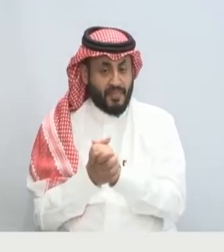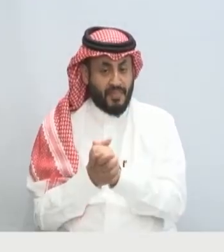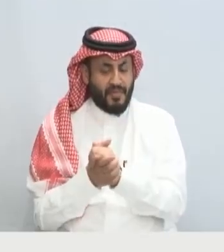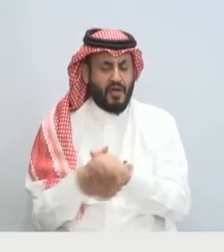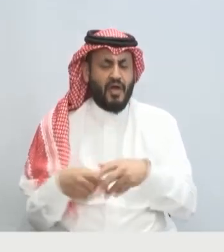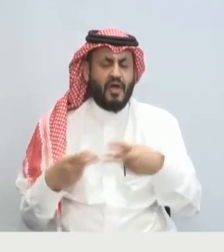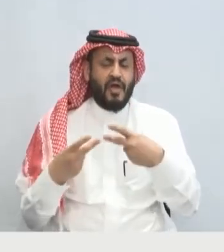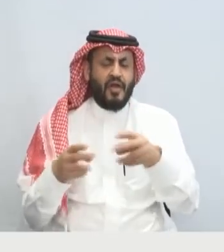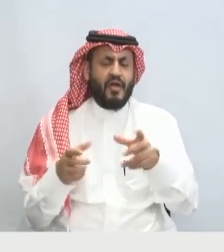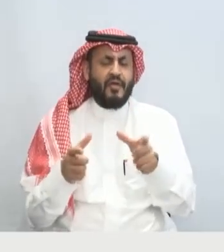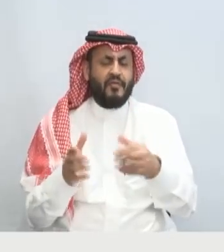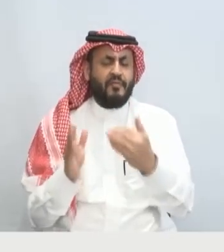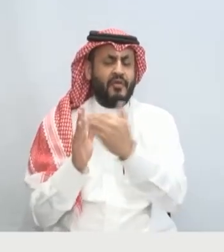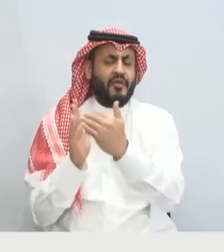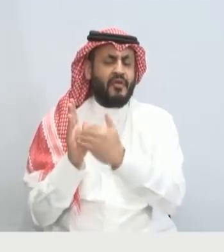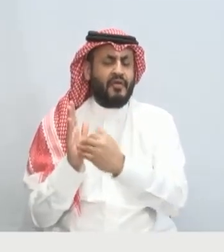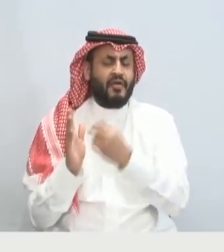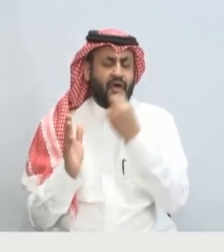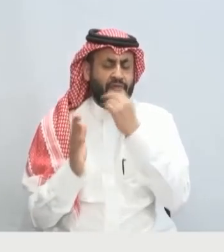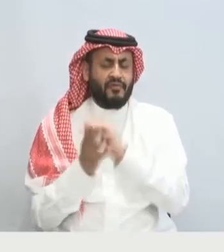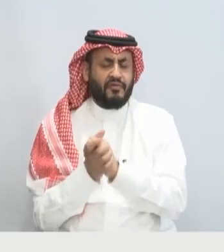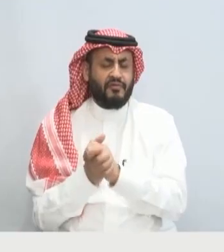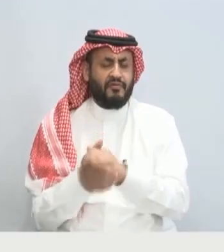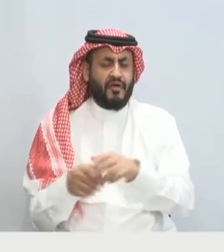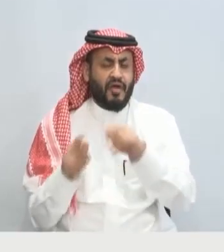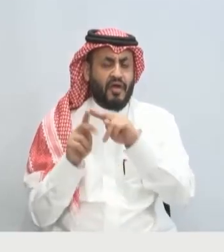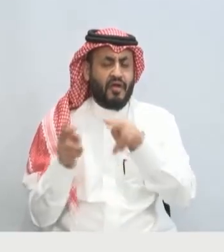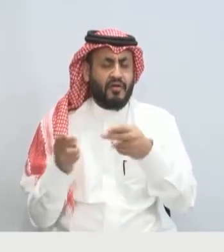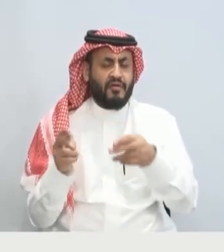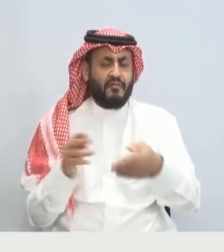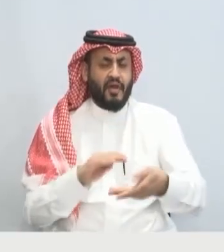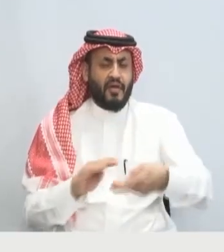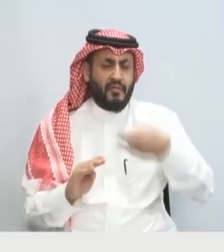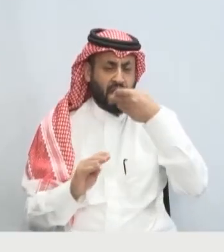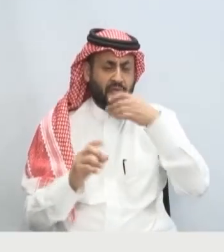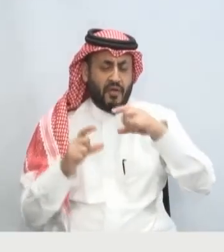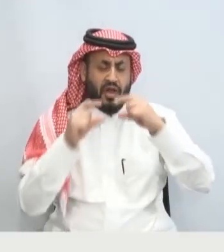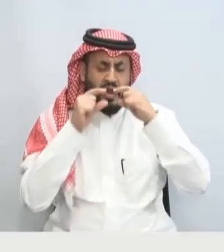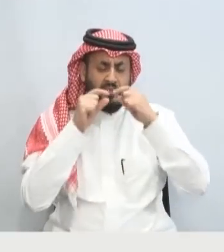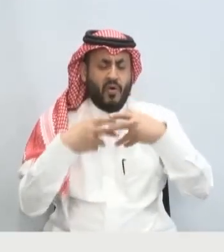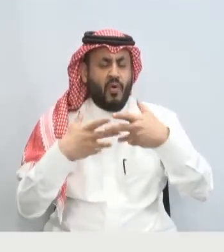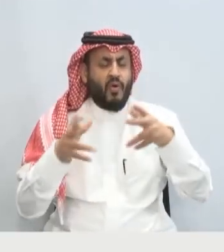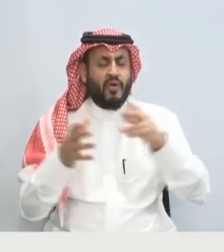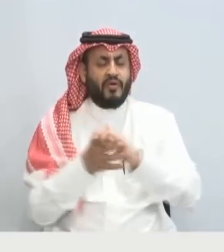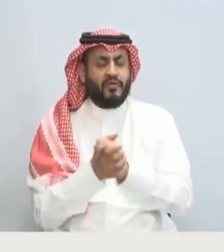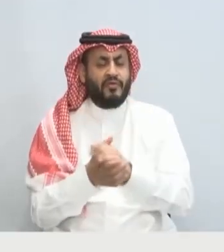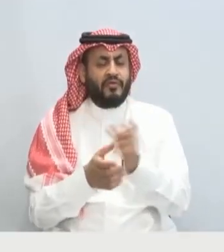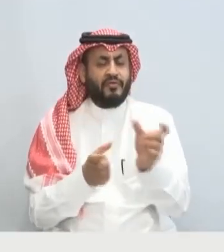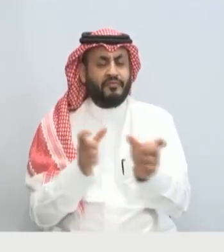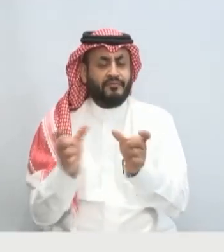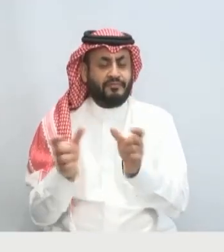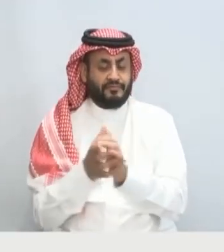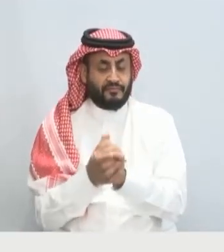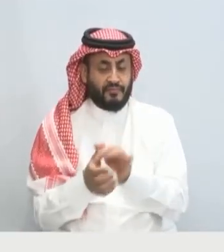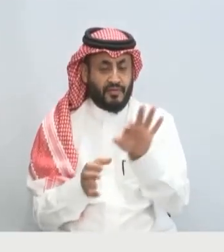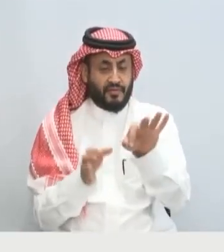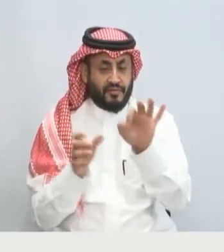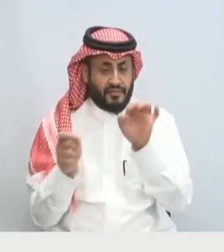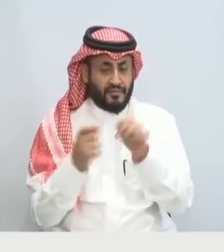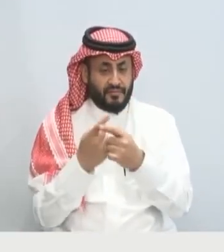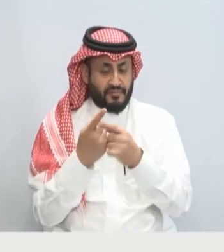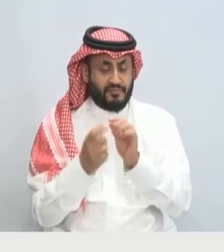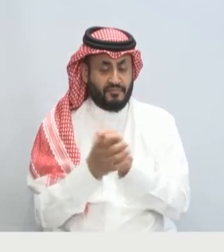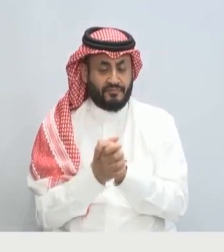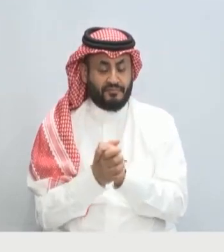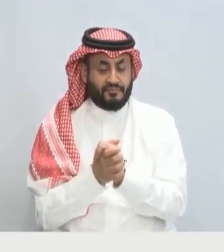of food, a fruit, a pizza, or a sandwich, a soap, you can choose one of